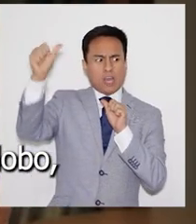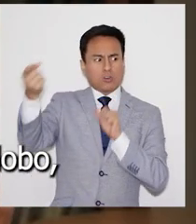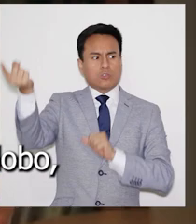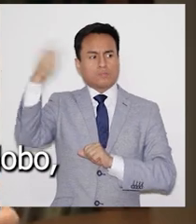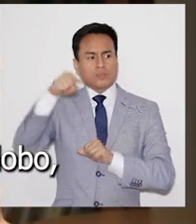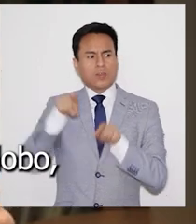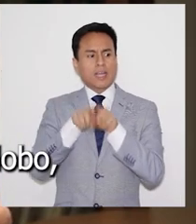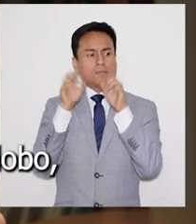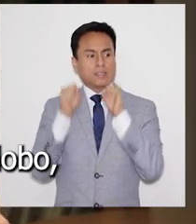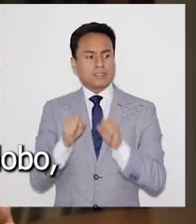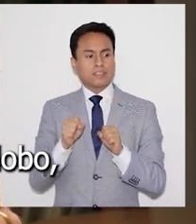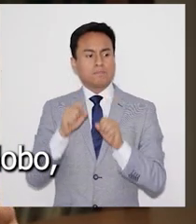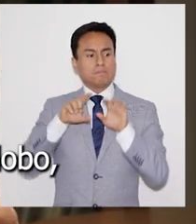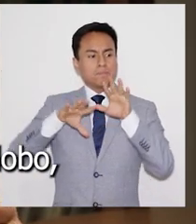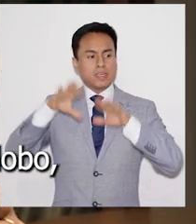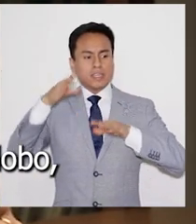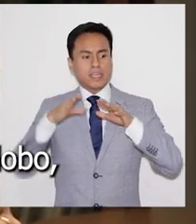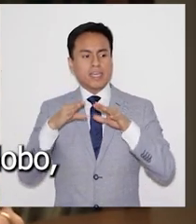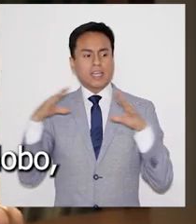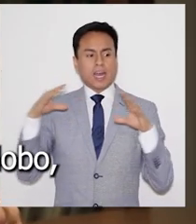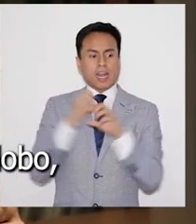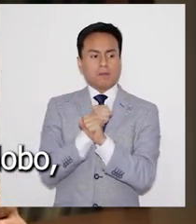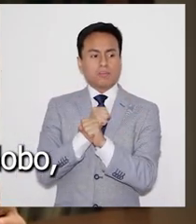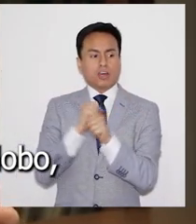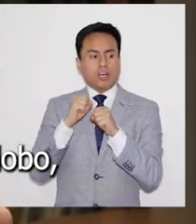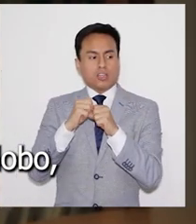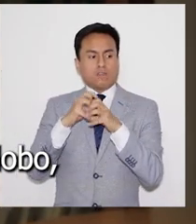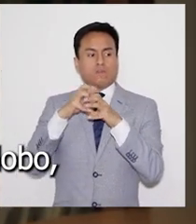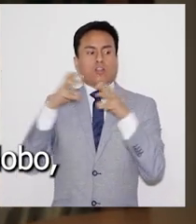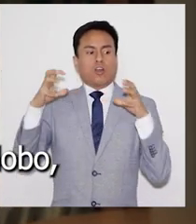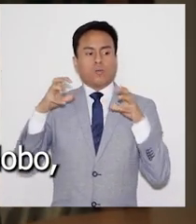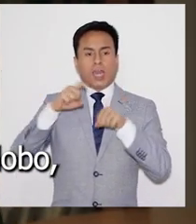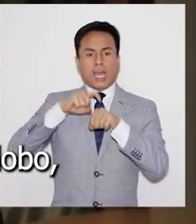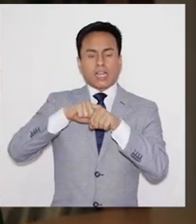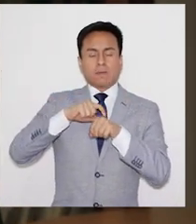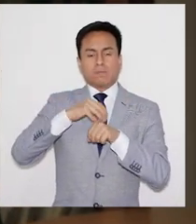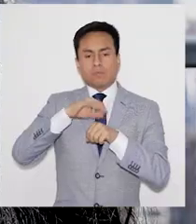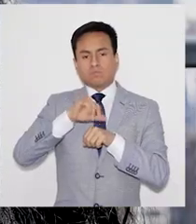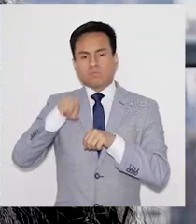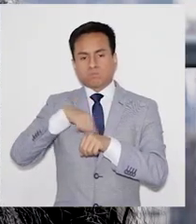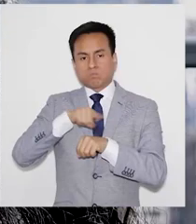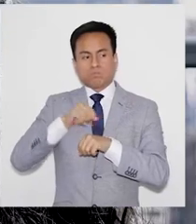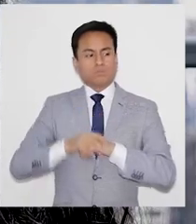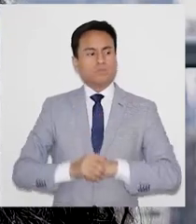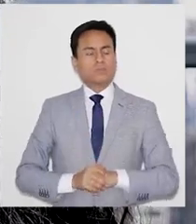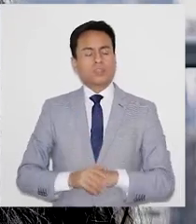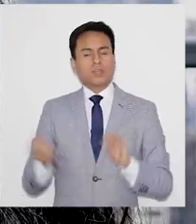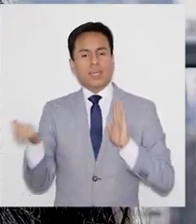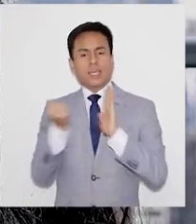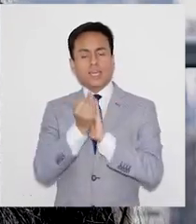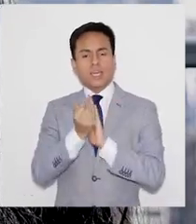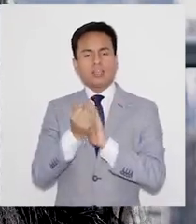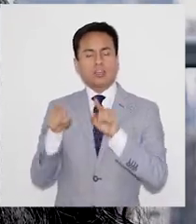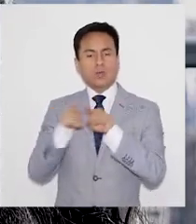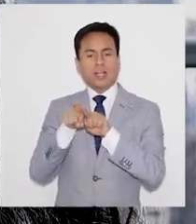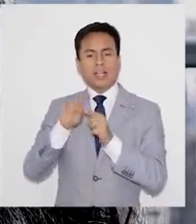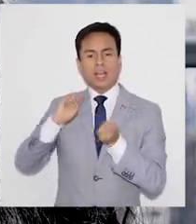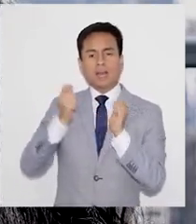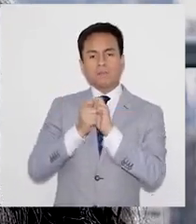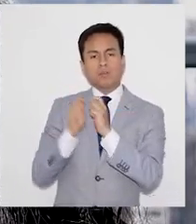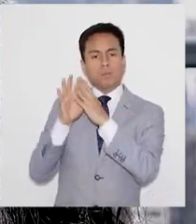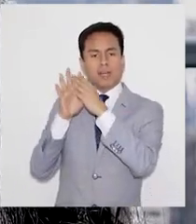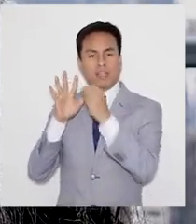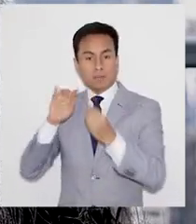see essentially how fast the balloon was blowing up over time. Marcó un hito y un cambio de